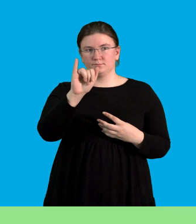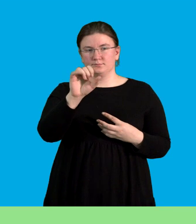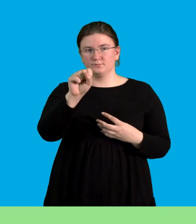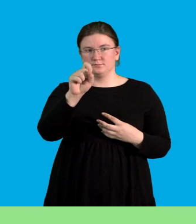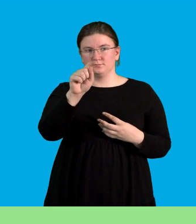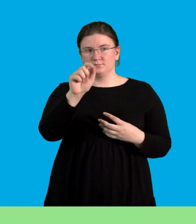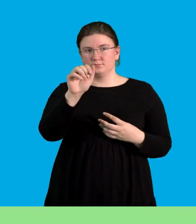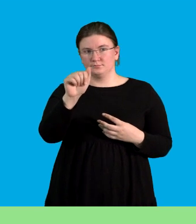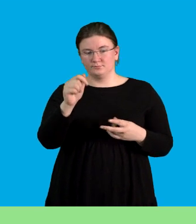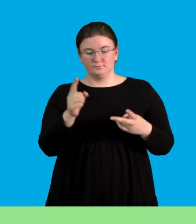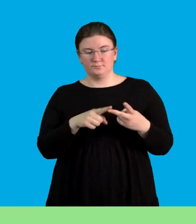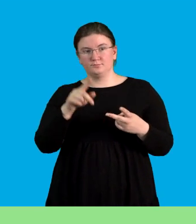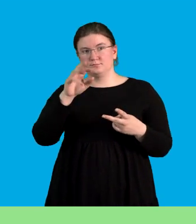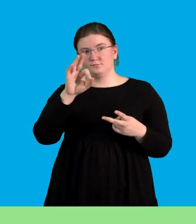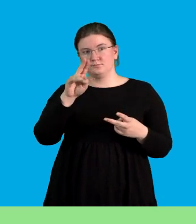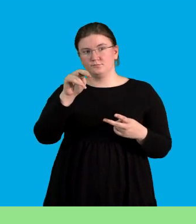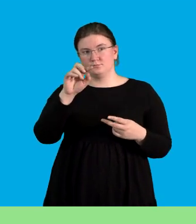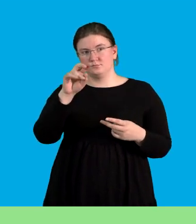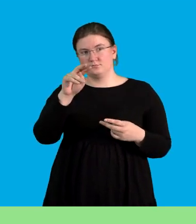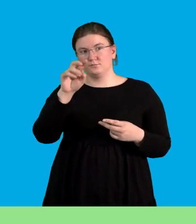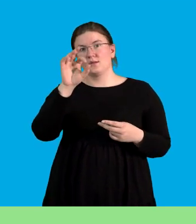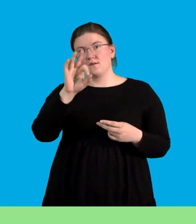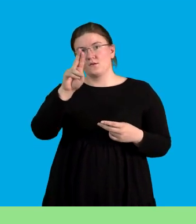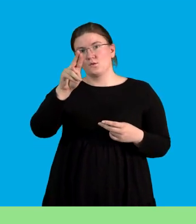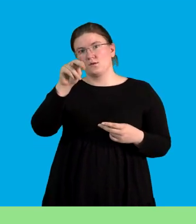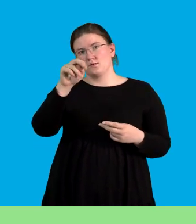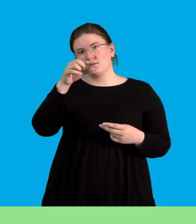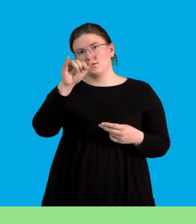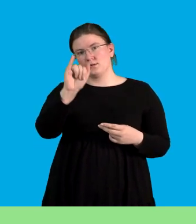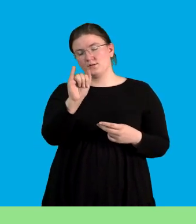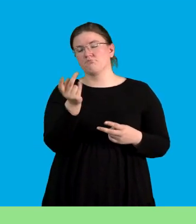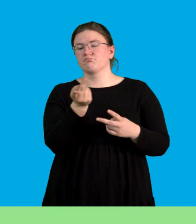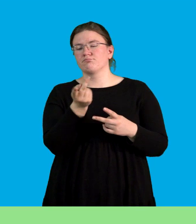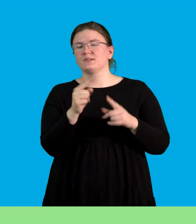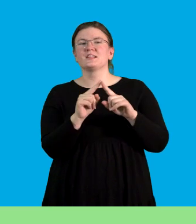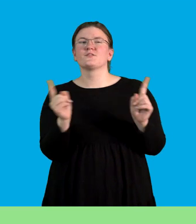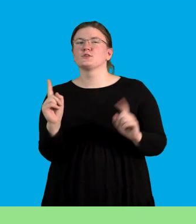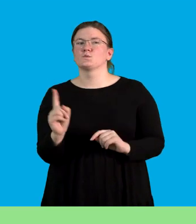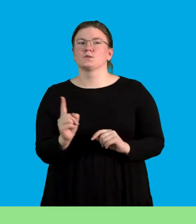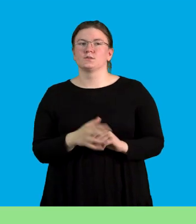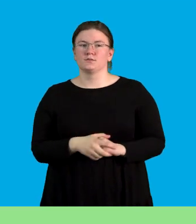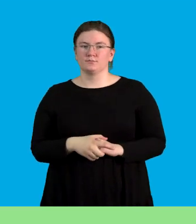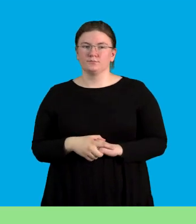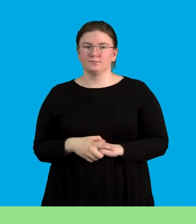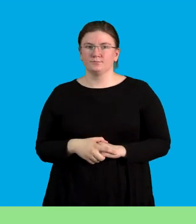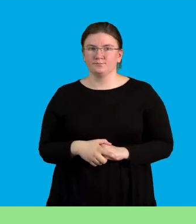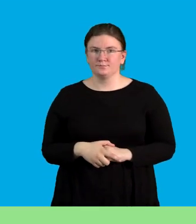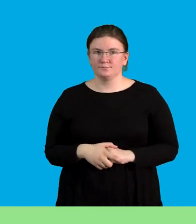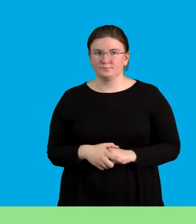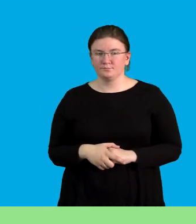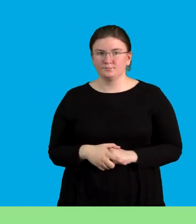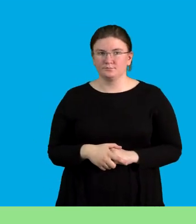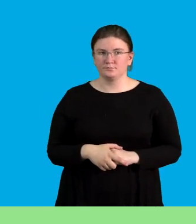between protists and fungi. Protista just refers to the kingdom of protists.